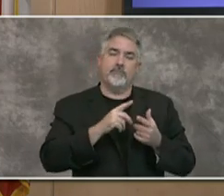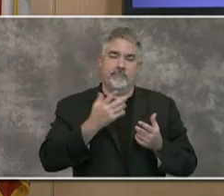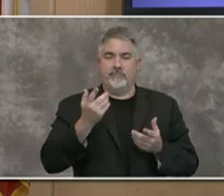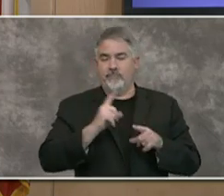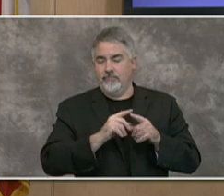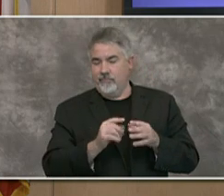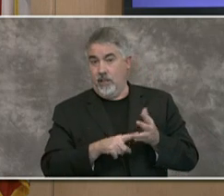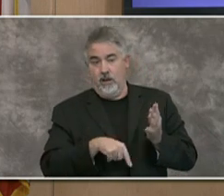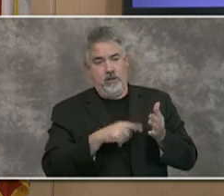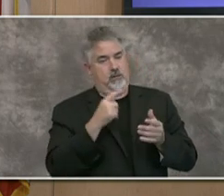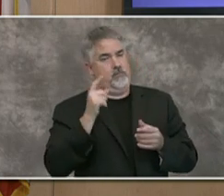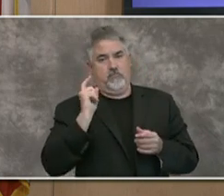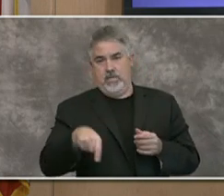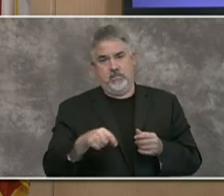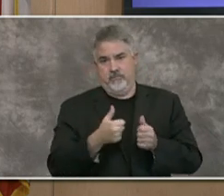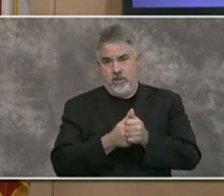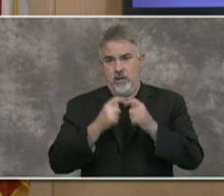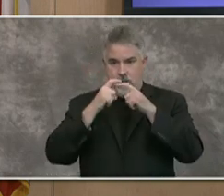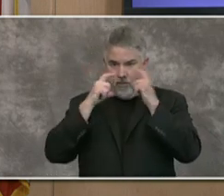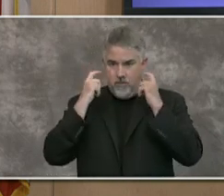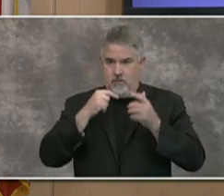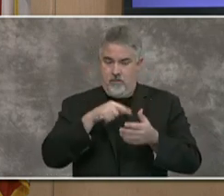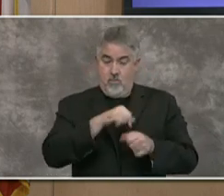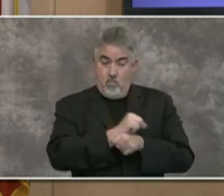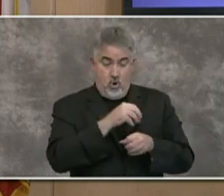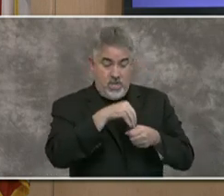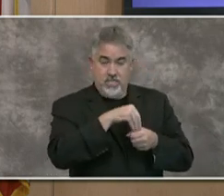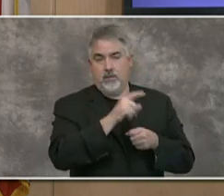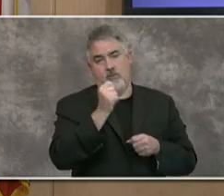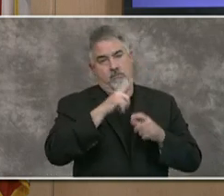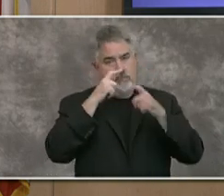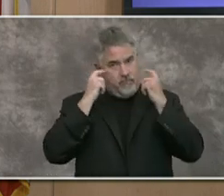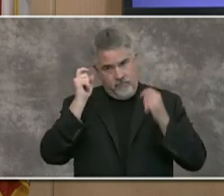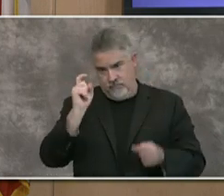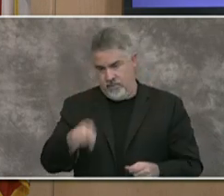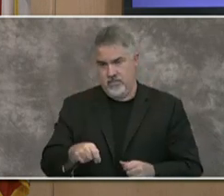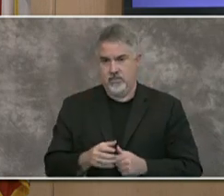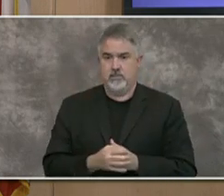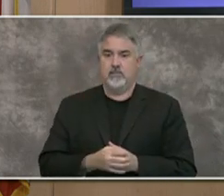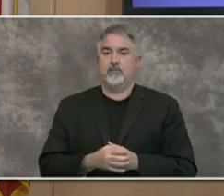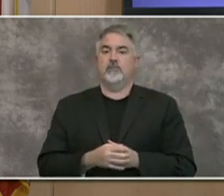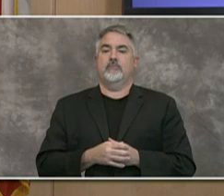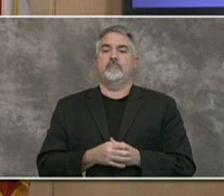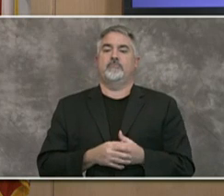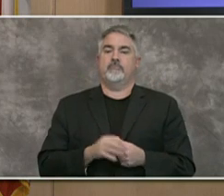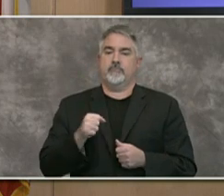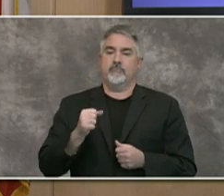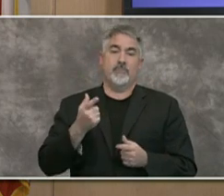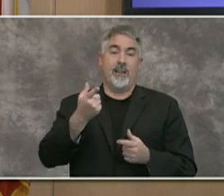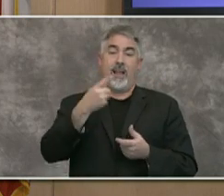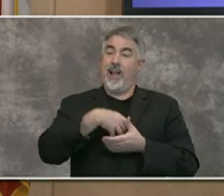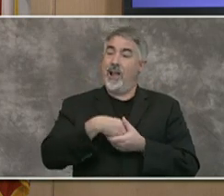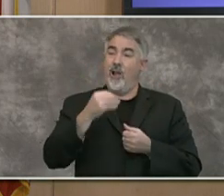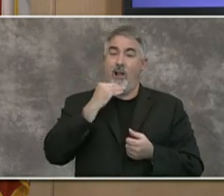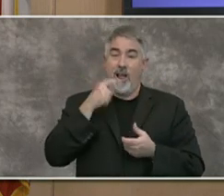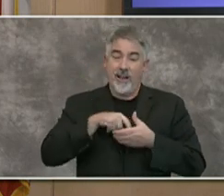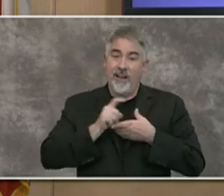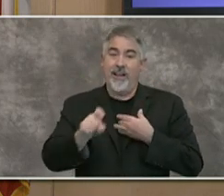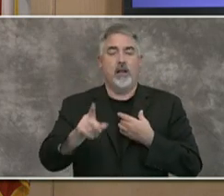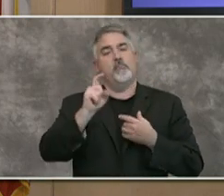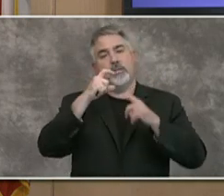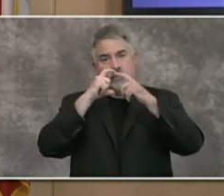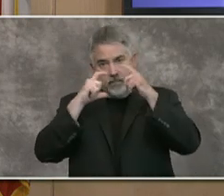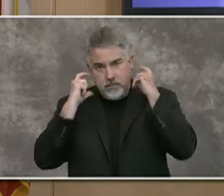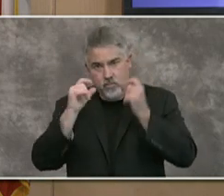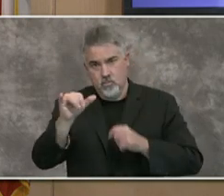and encouraging all San Diegans, anytime they leave their home, to have a face covering. And so that would be an individual choice of the businesses if they